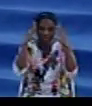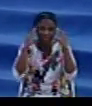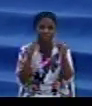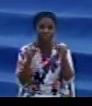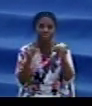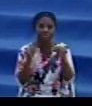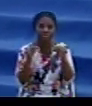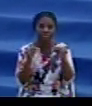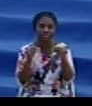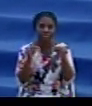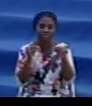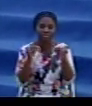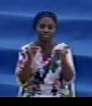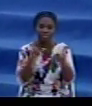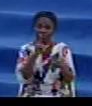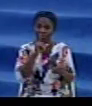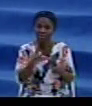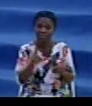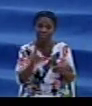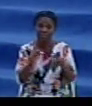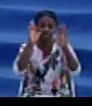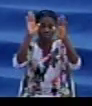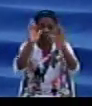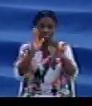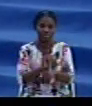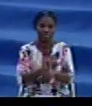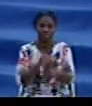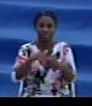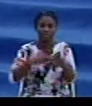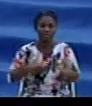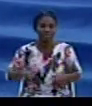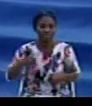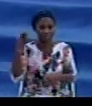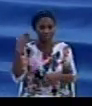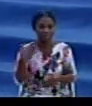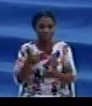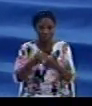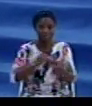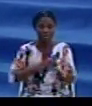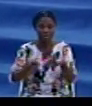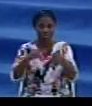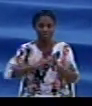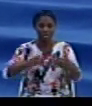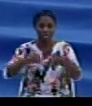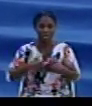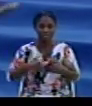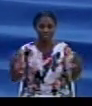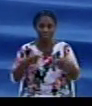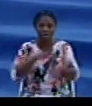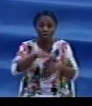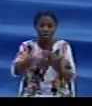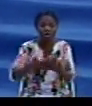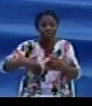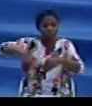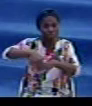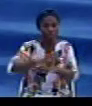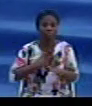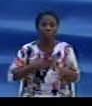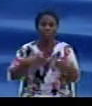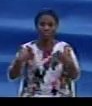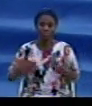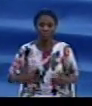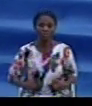came here, just a few days ago, I had a very pain all over my body because I did a walk,